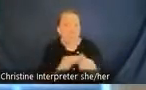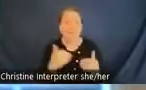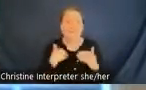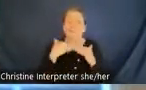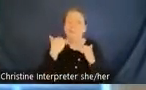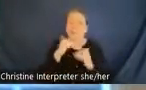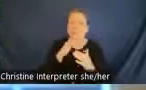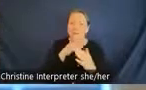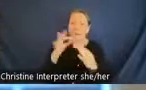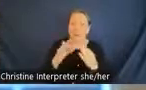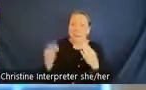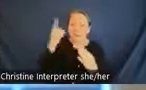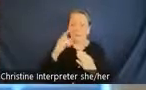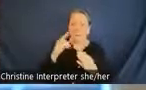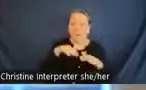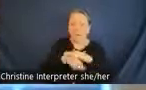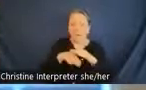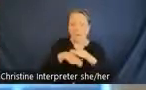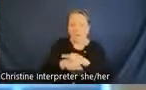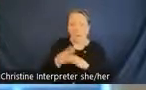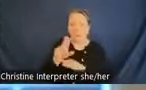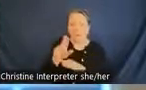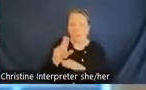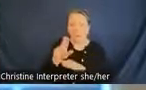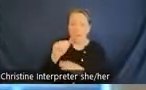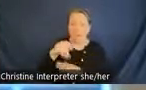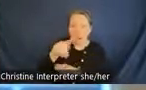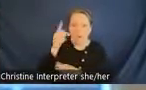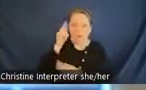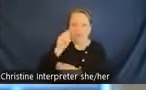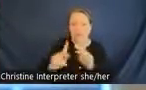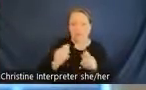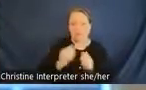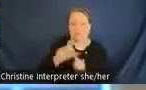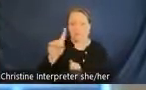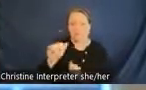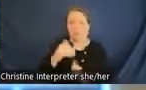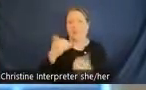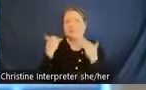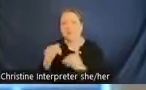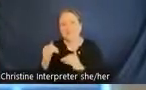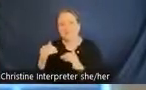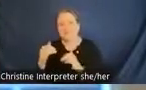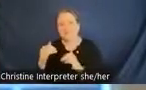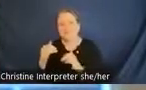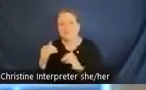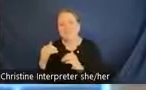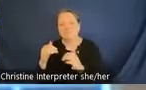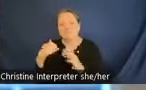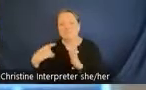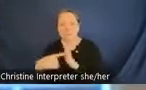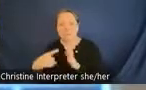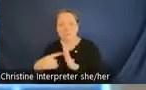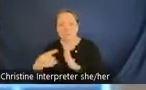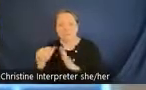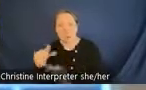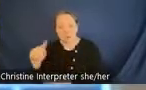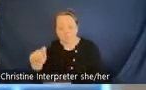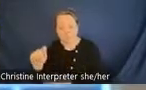for accessible units for people with disabilities, and even fewer affordable ones. Additionally,